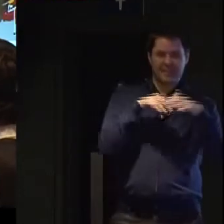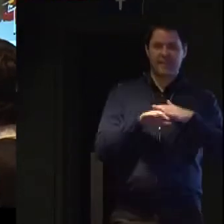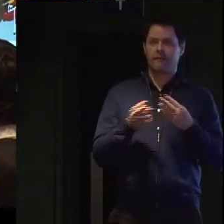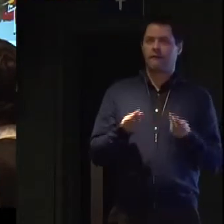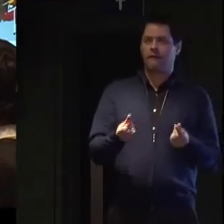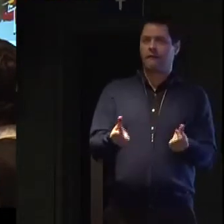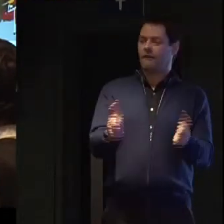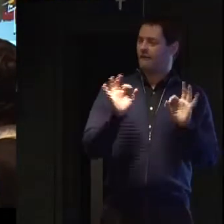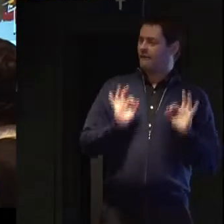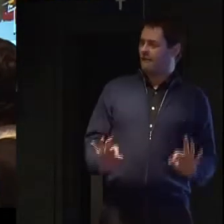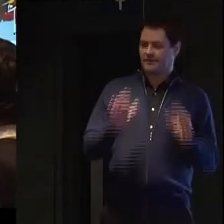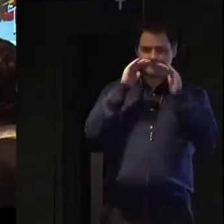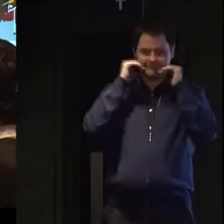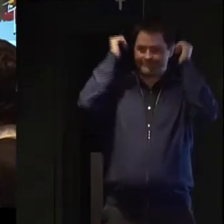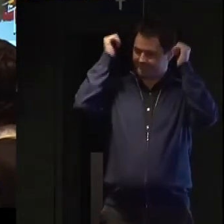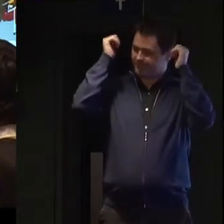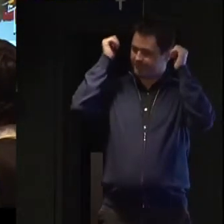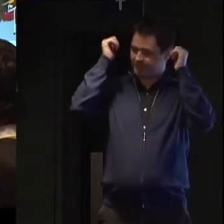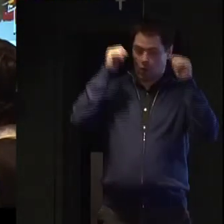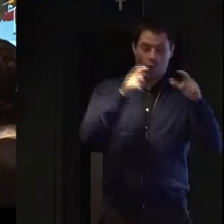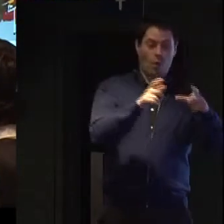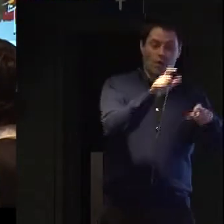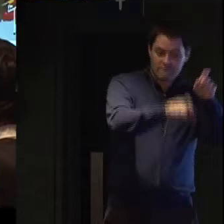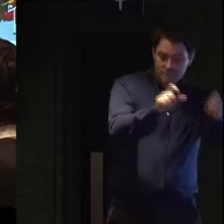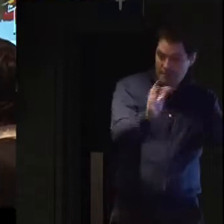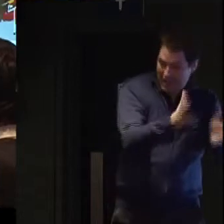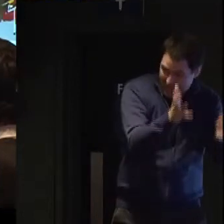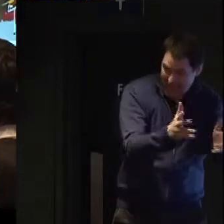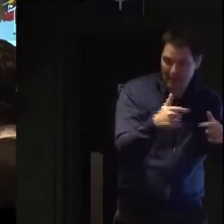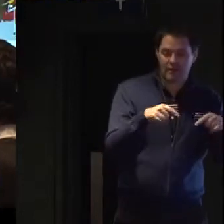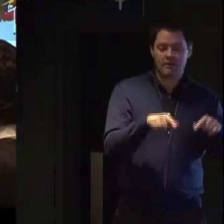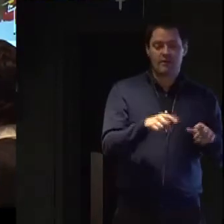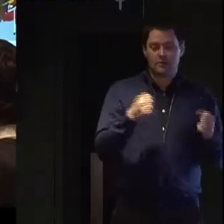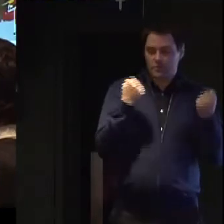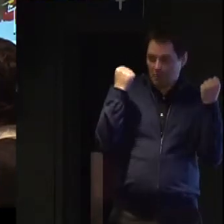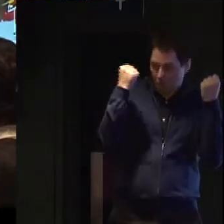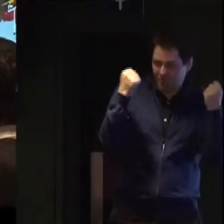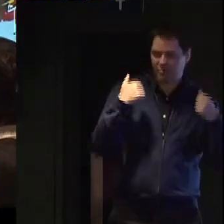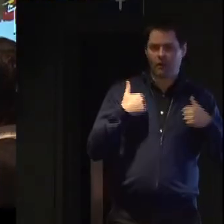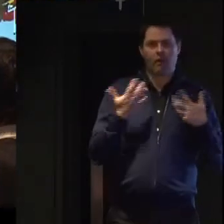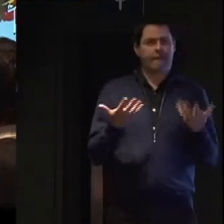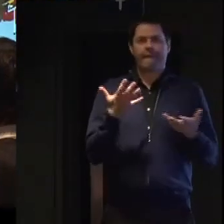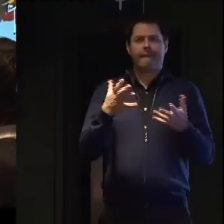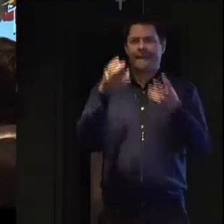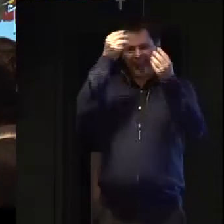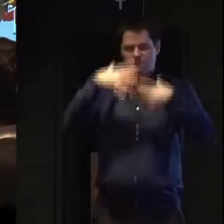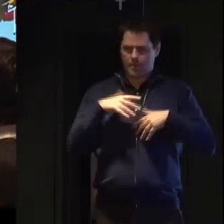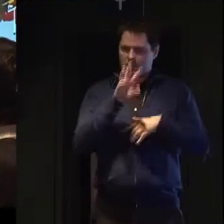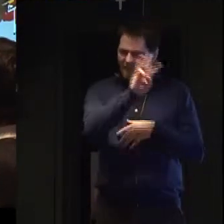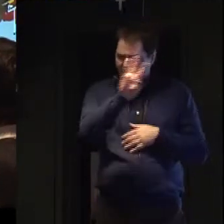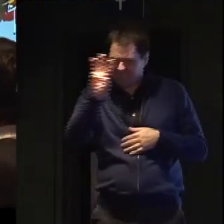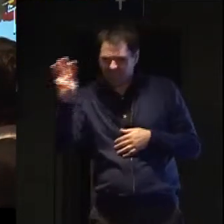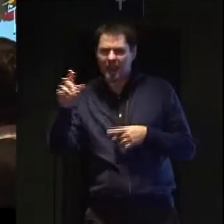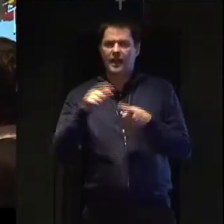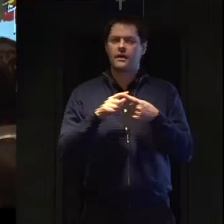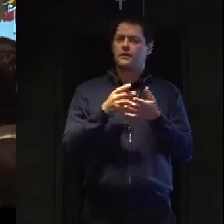and that means the best it can be for everybody, whether that's from finding out information about the club, buying tickets, and sometimes I'm